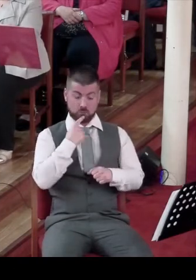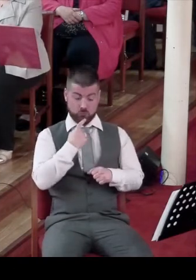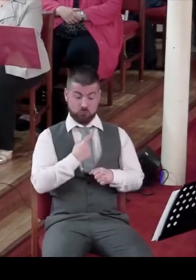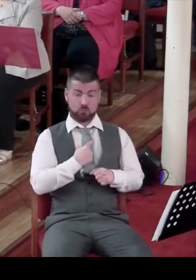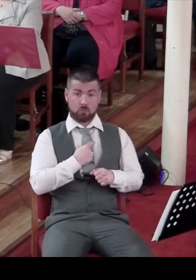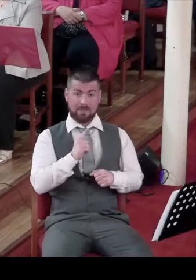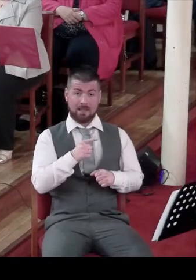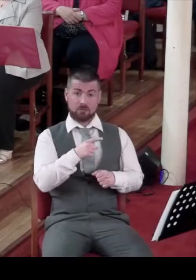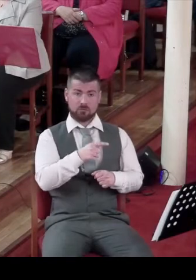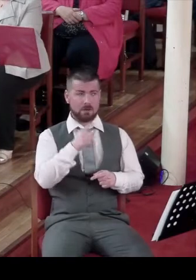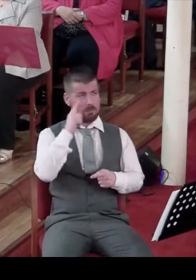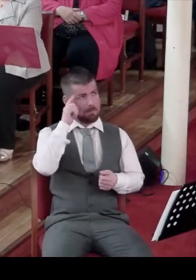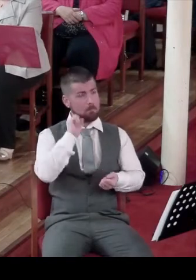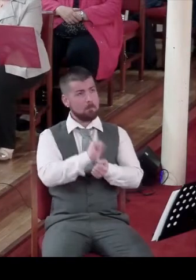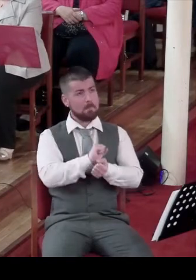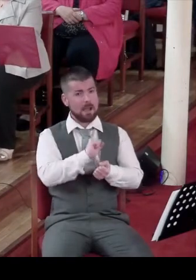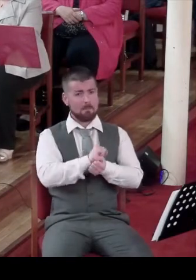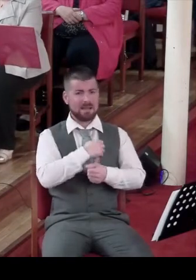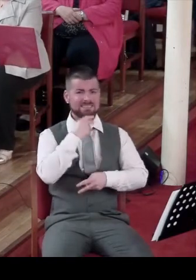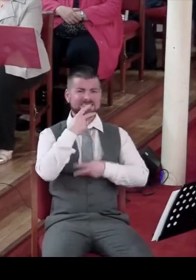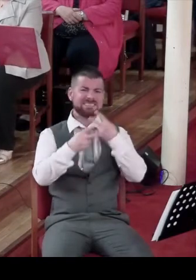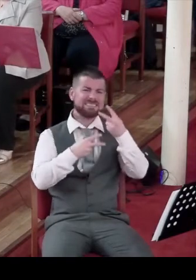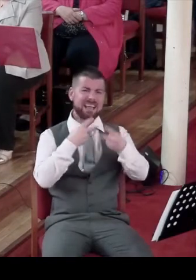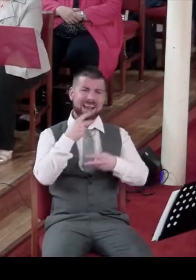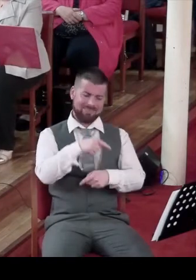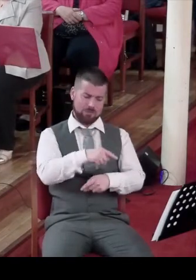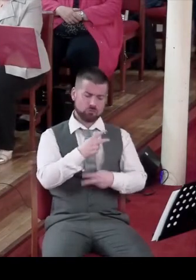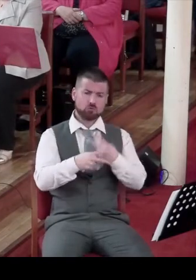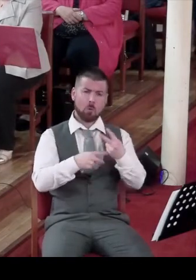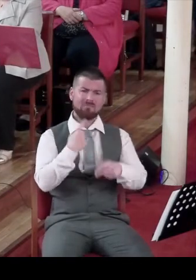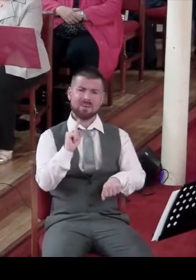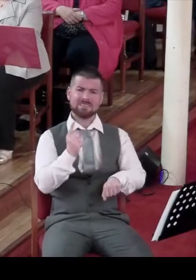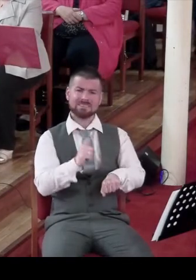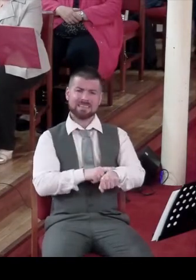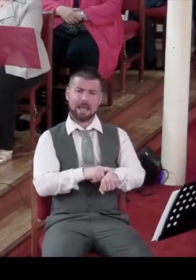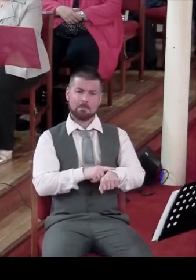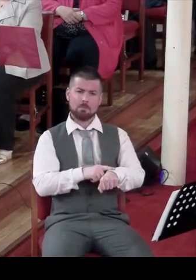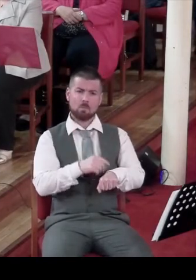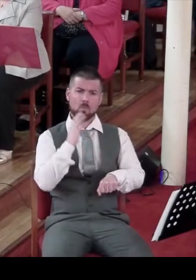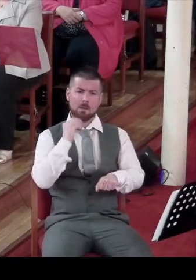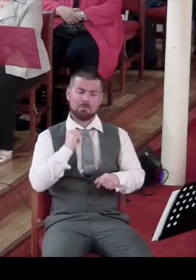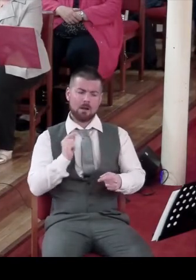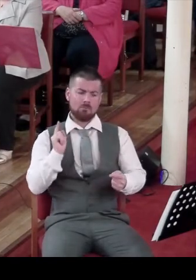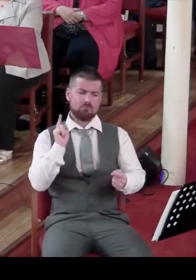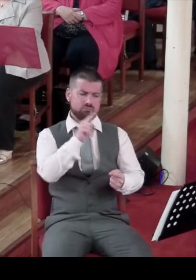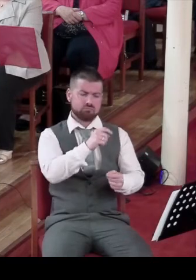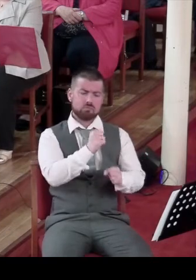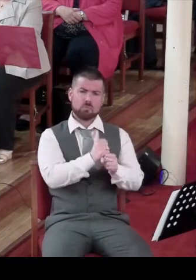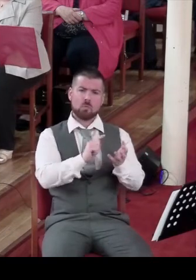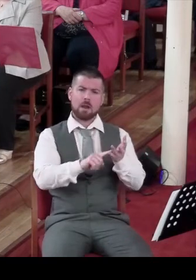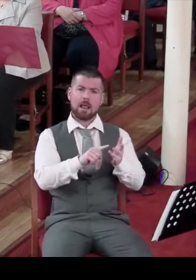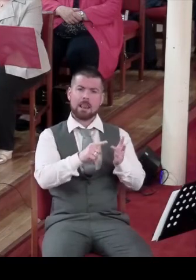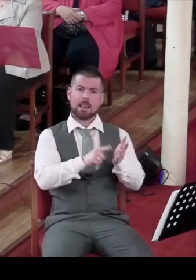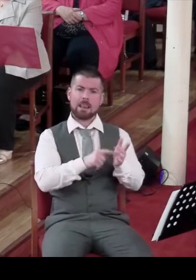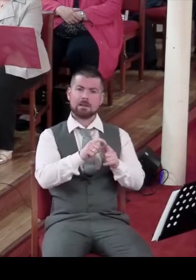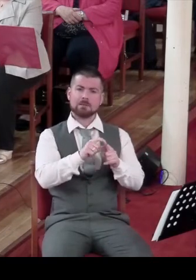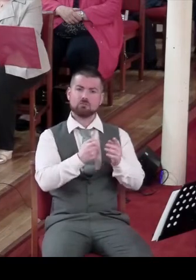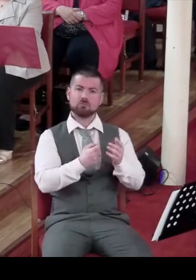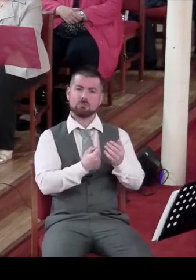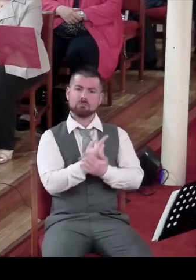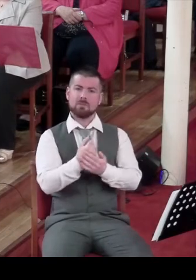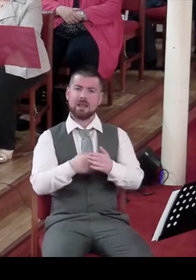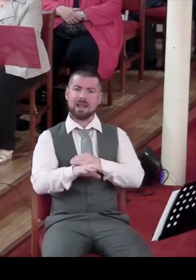said that she remembers singing this for the very first time when she went to one of the Guild rallies in